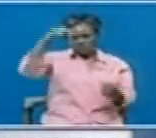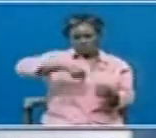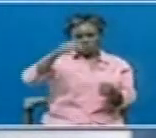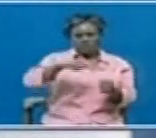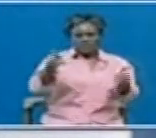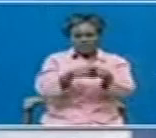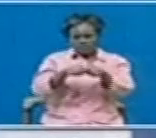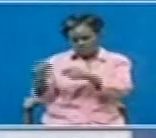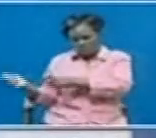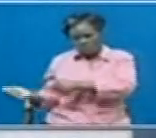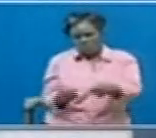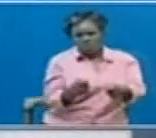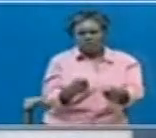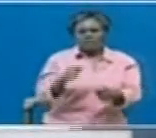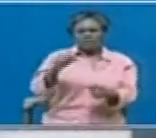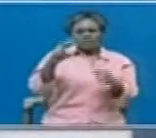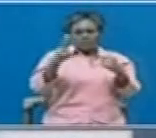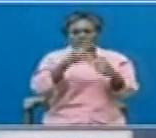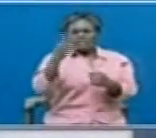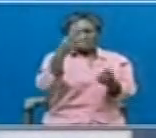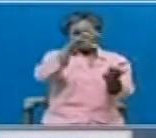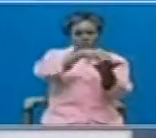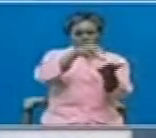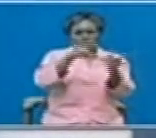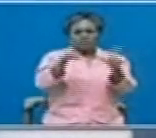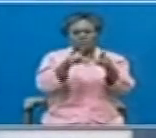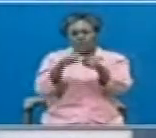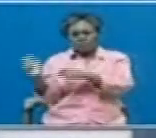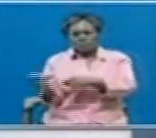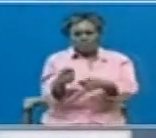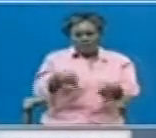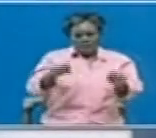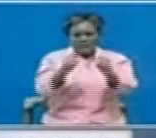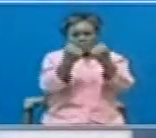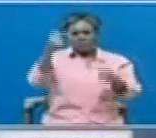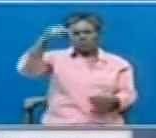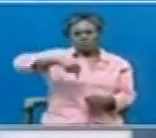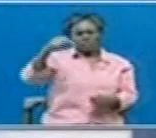matters of hockey, Sikh Union finished third in the Kenya Hockey Union League that was played today.